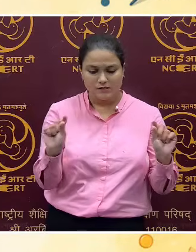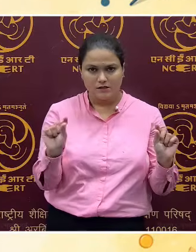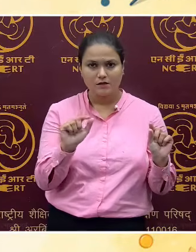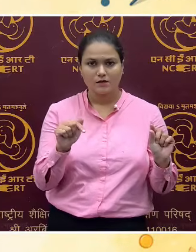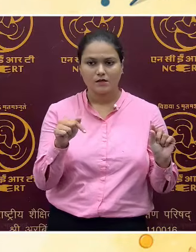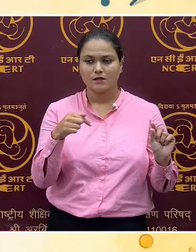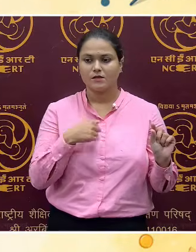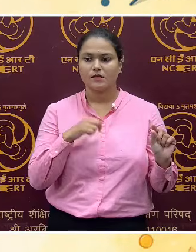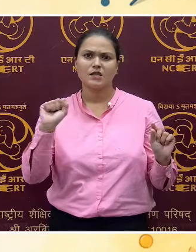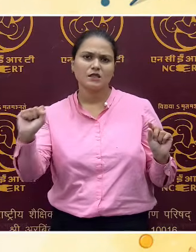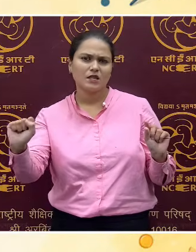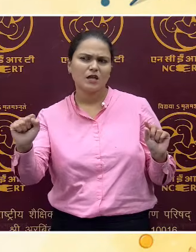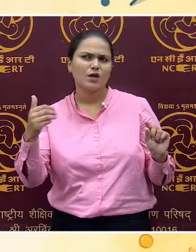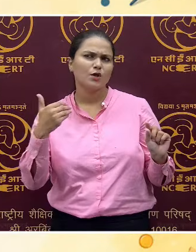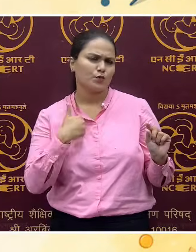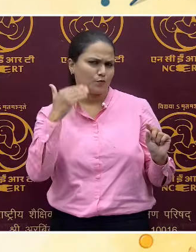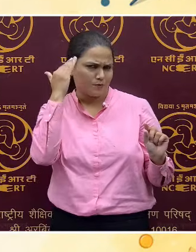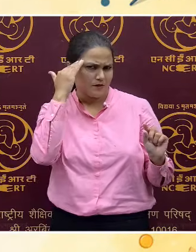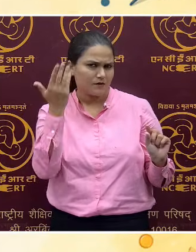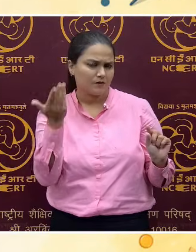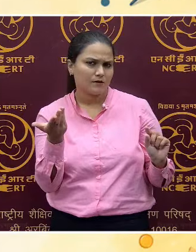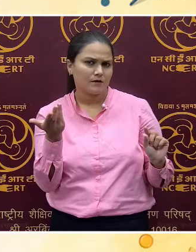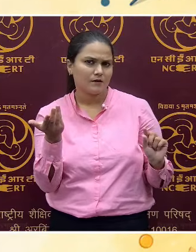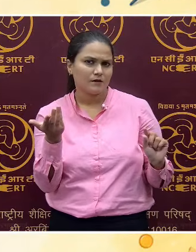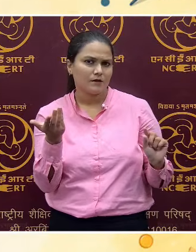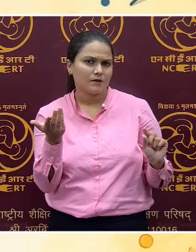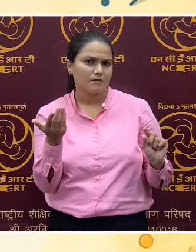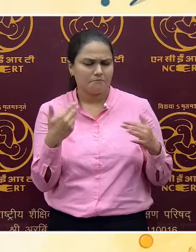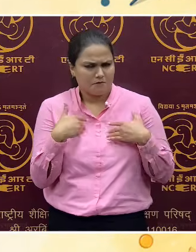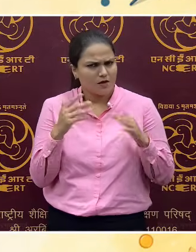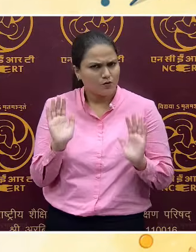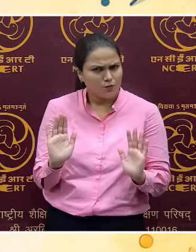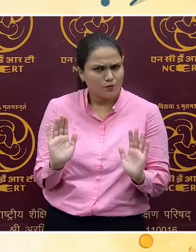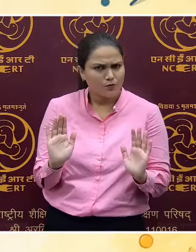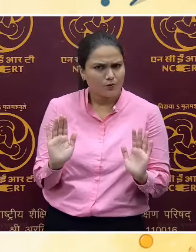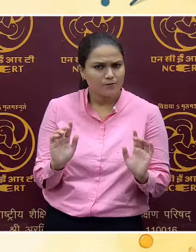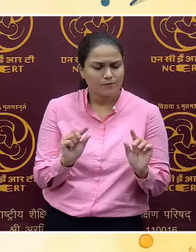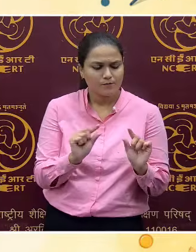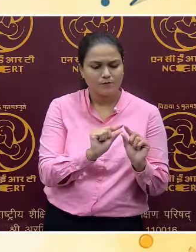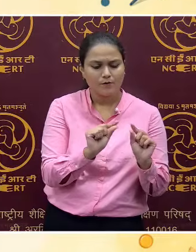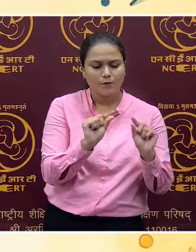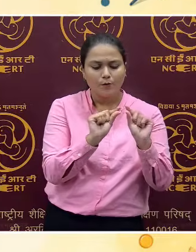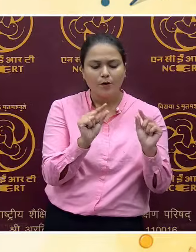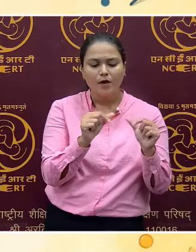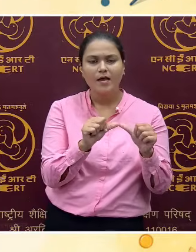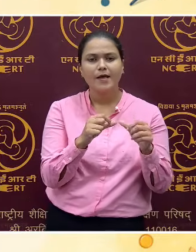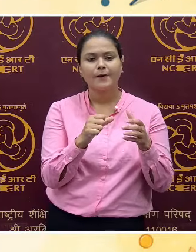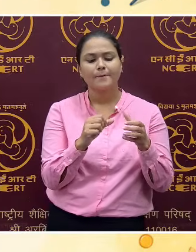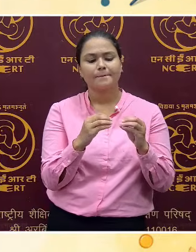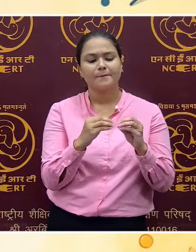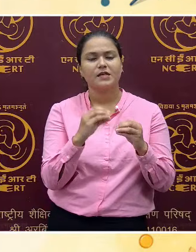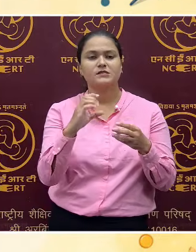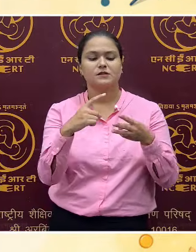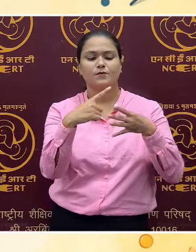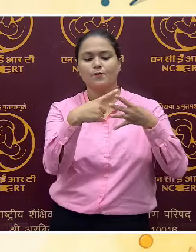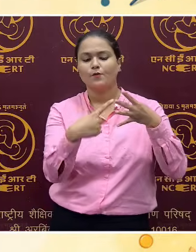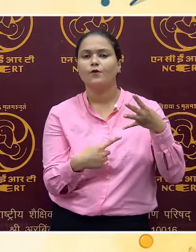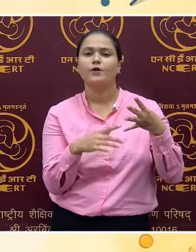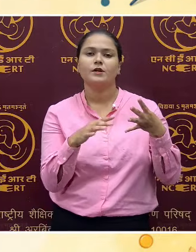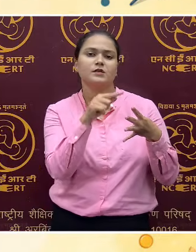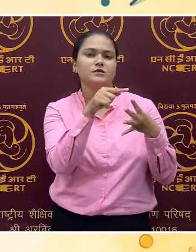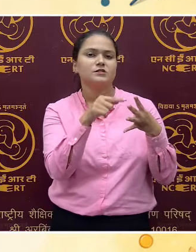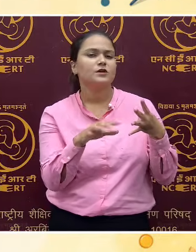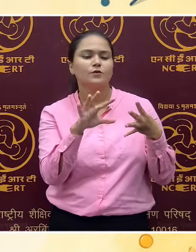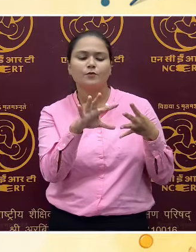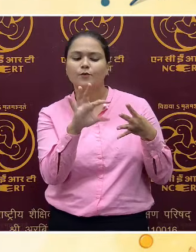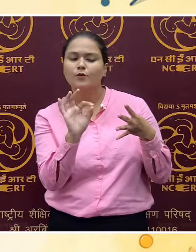me. I am known to them. I am known by them. I are known to